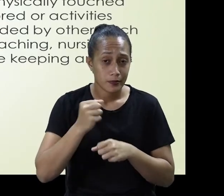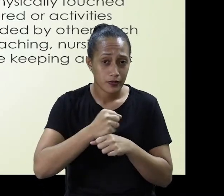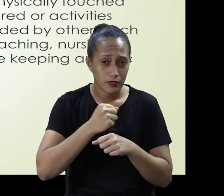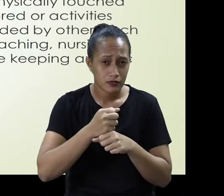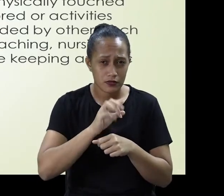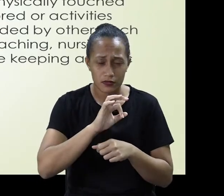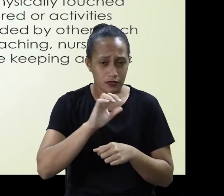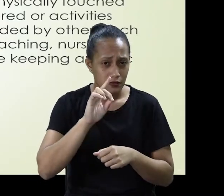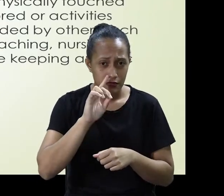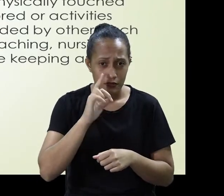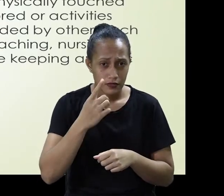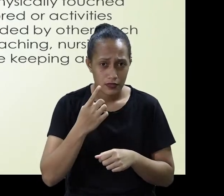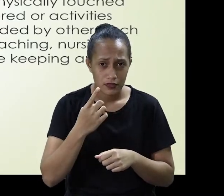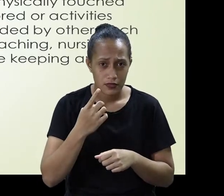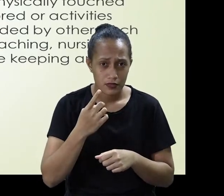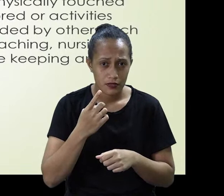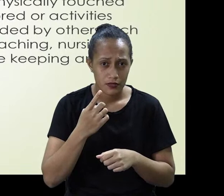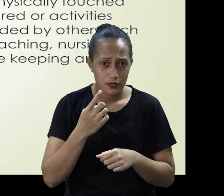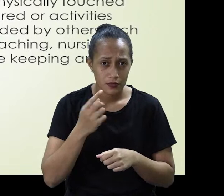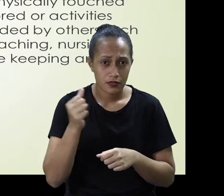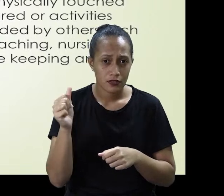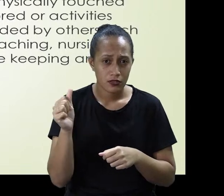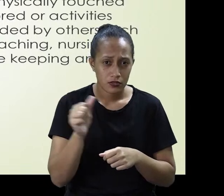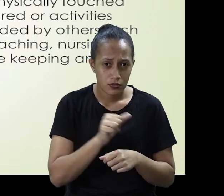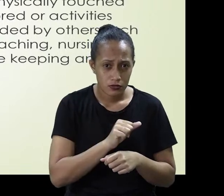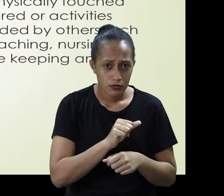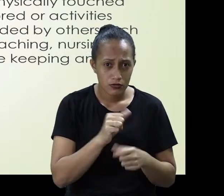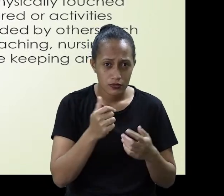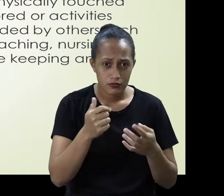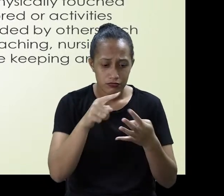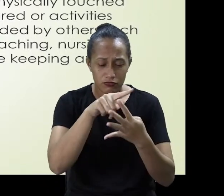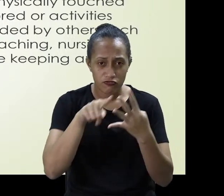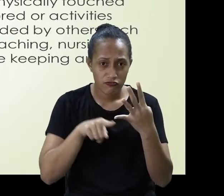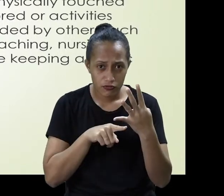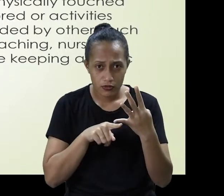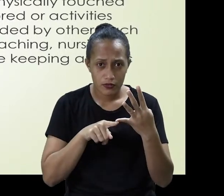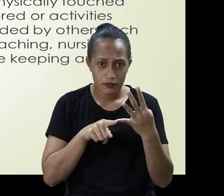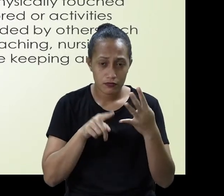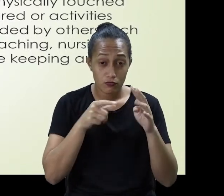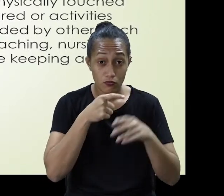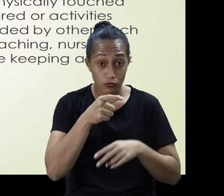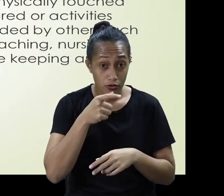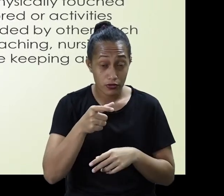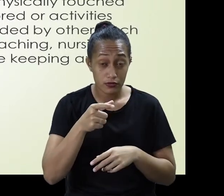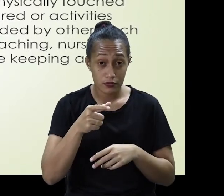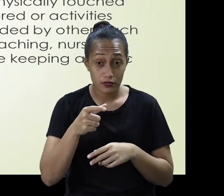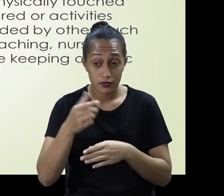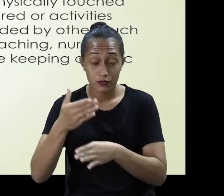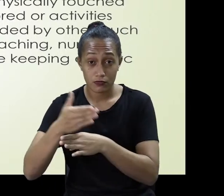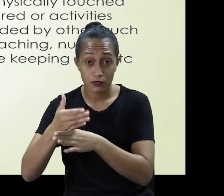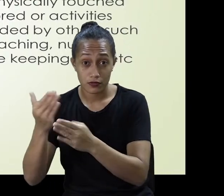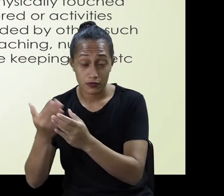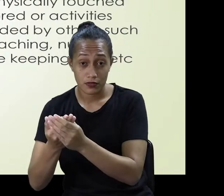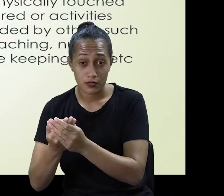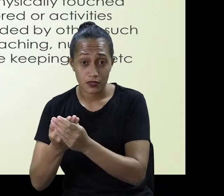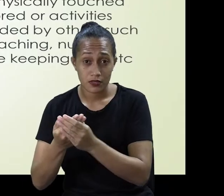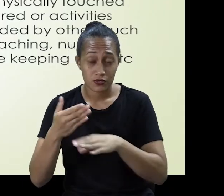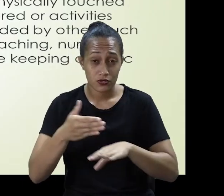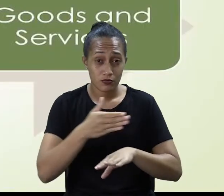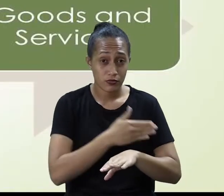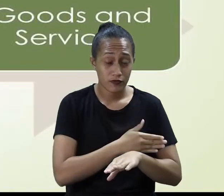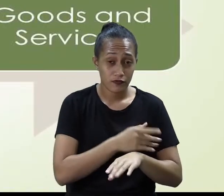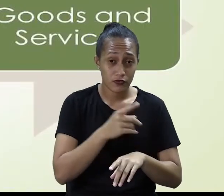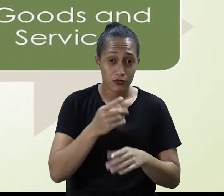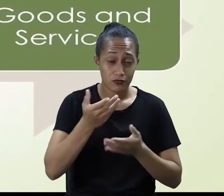and stored, or activities provided by others such as teaching, nursing, housekeeping, and etc.